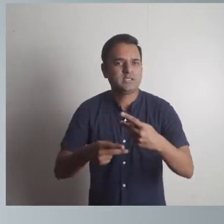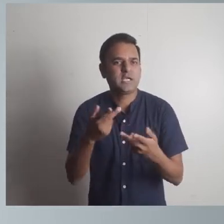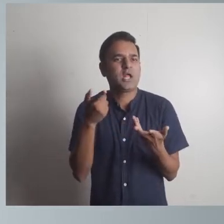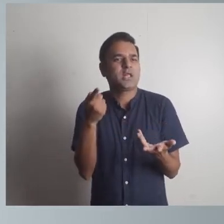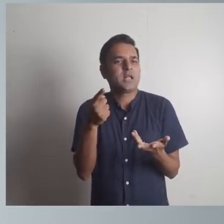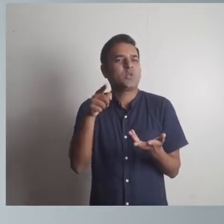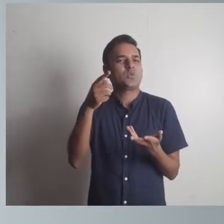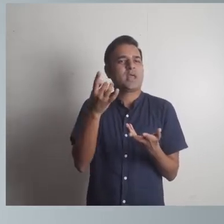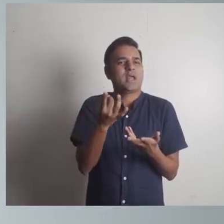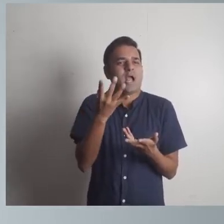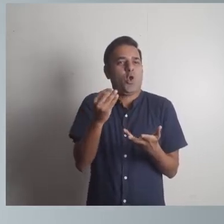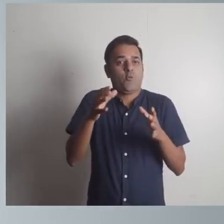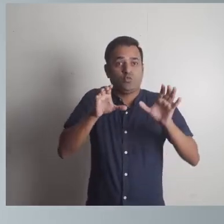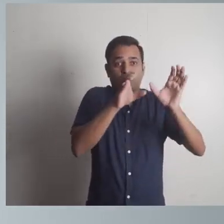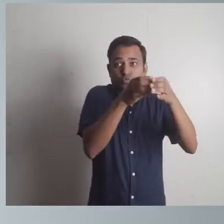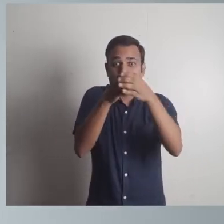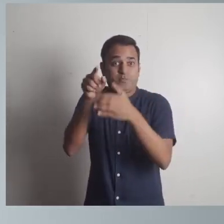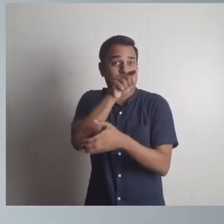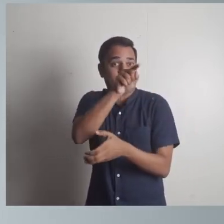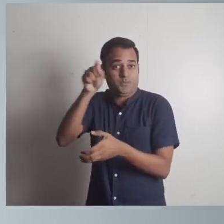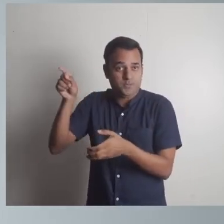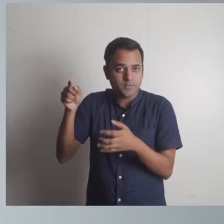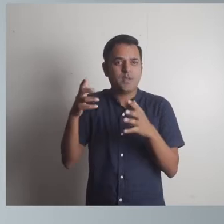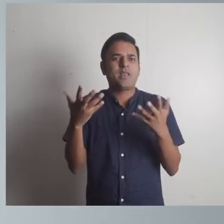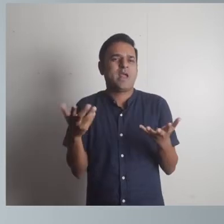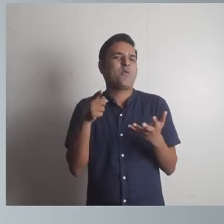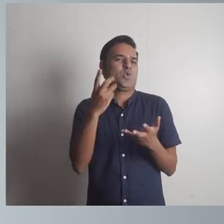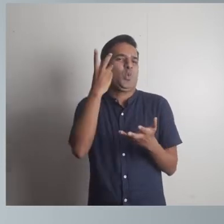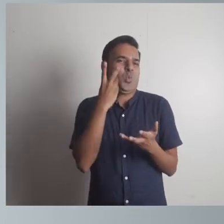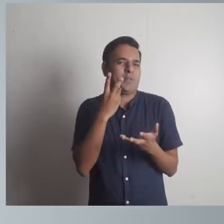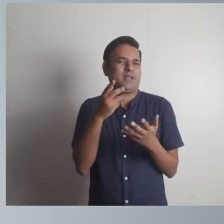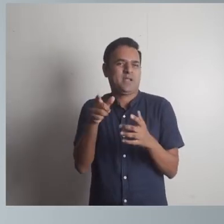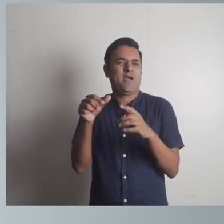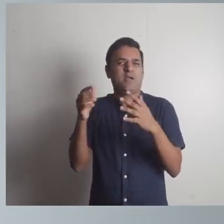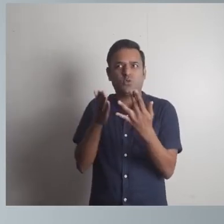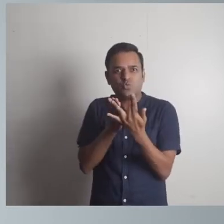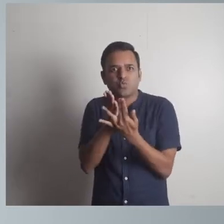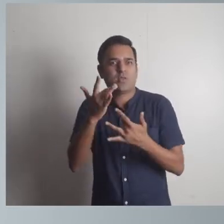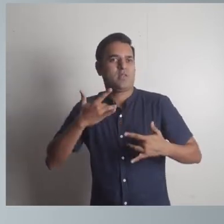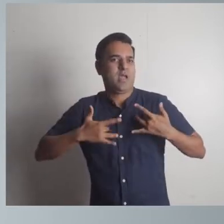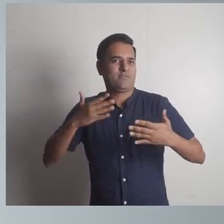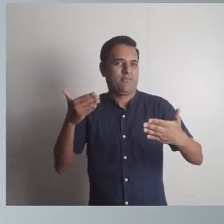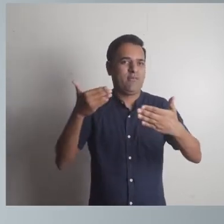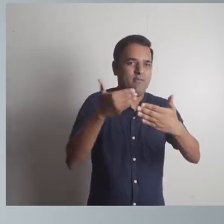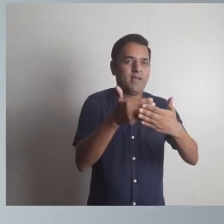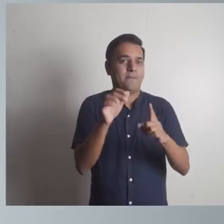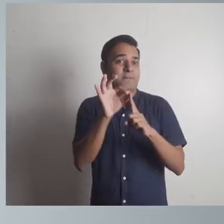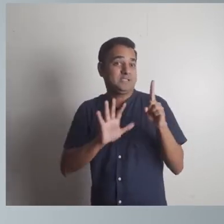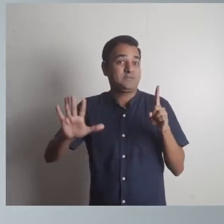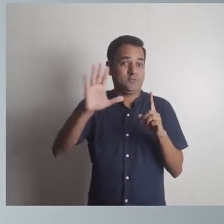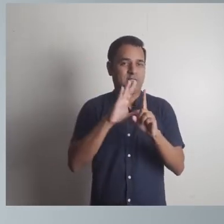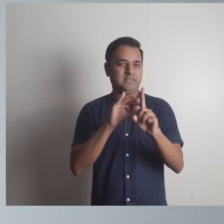the 1970s, right? That was when a lot of the independence movements went through. But if you talk to someone on our call like Rosa